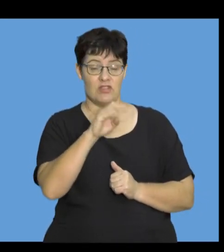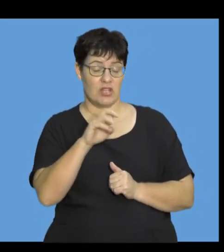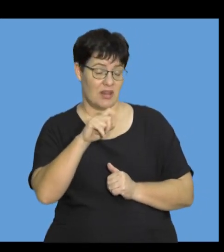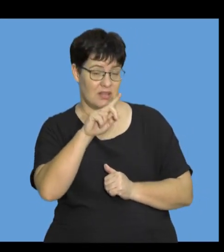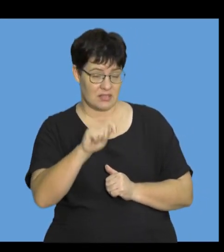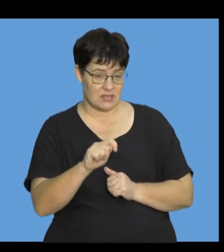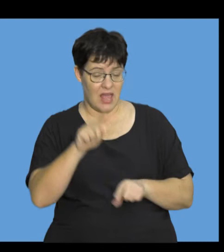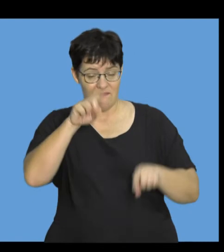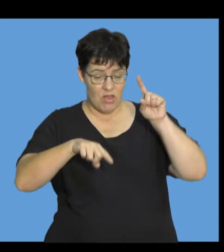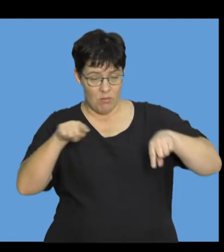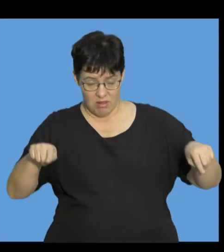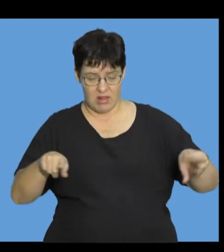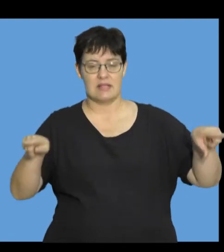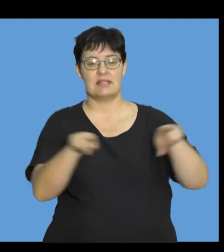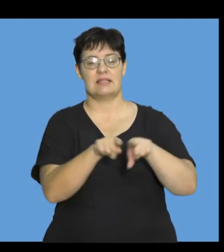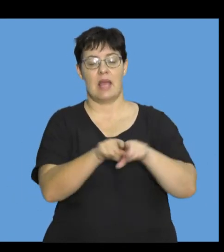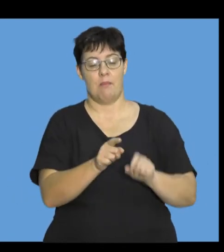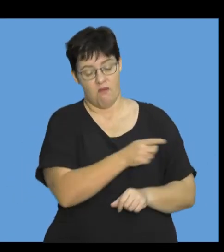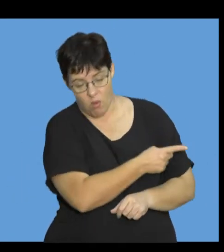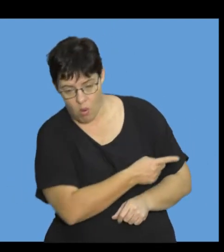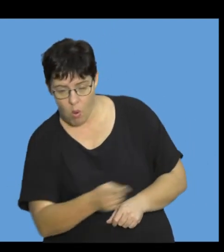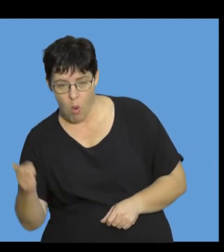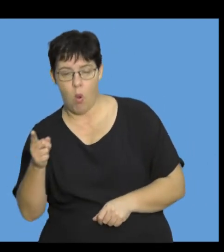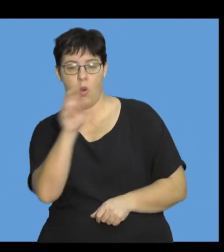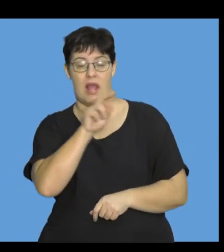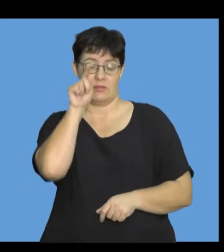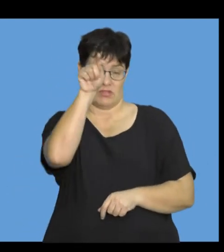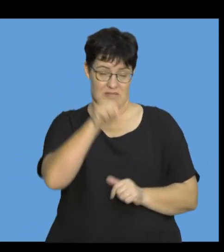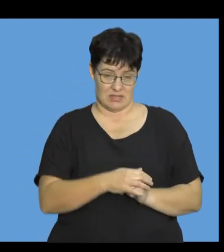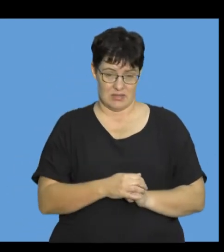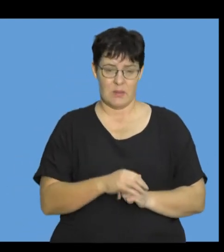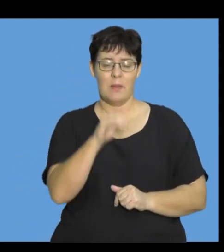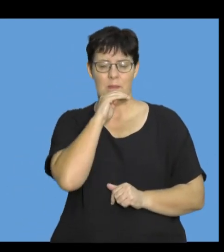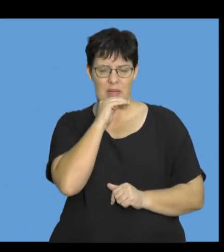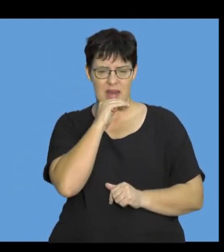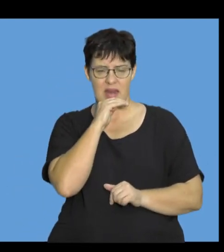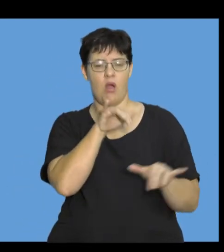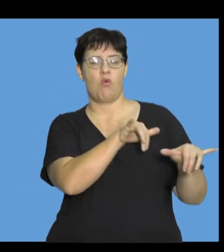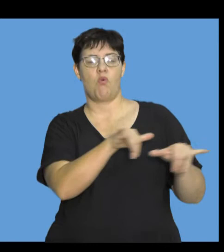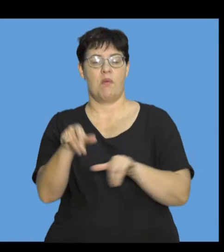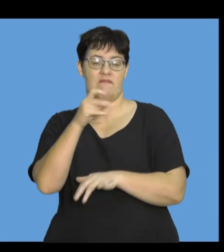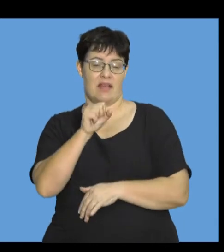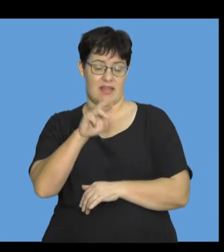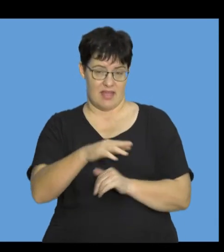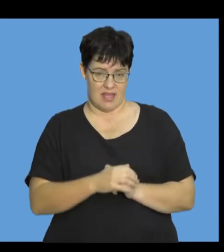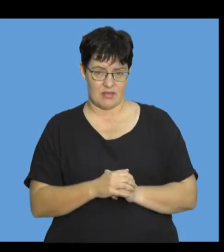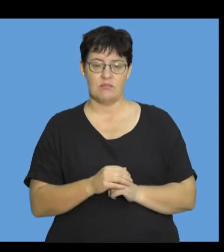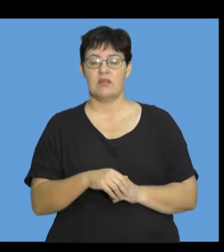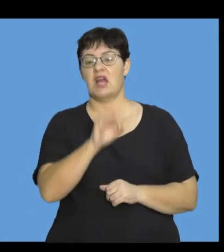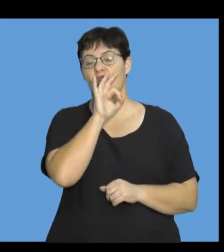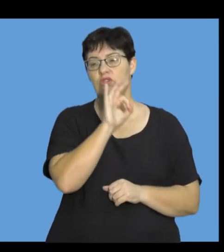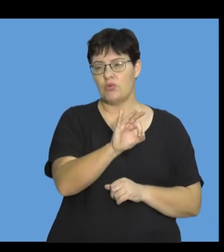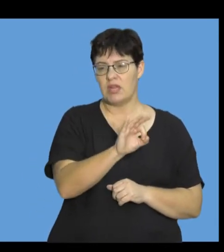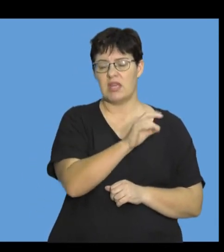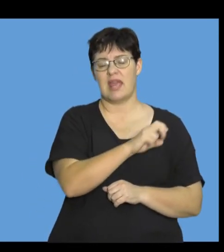the same in all the exponents. That's what a common factor means. So it means I have 3 to the